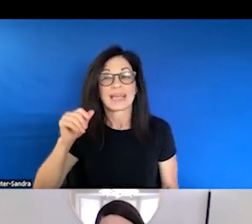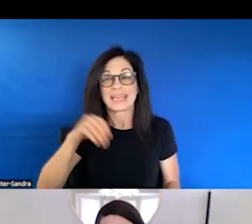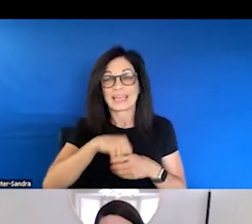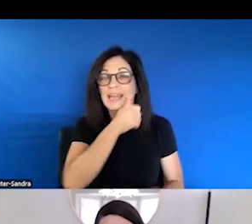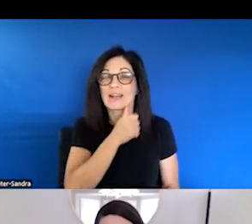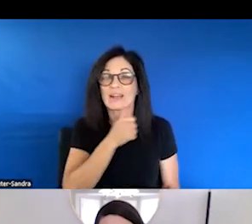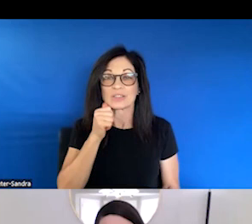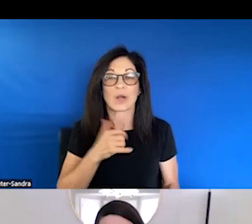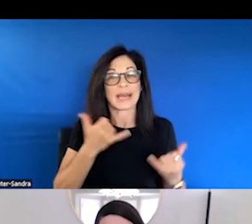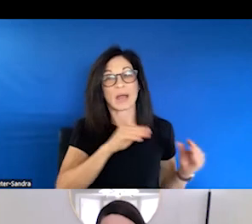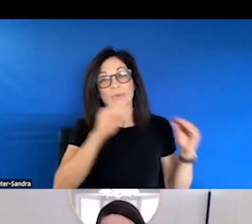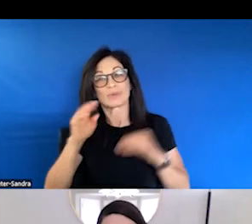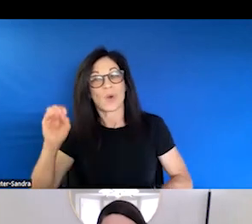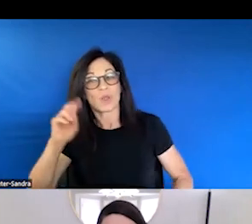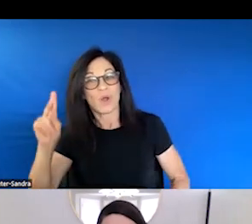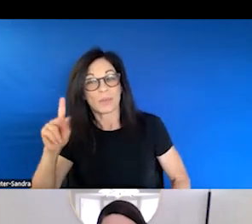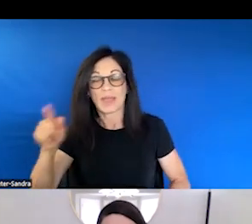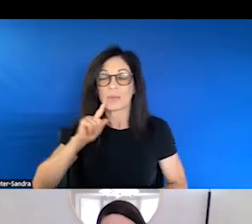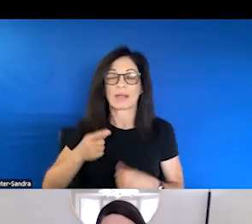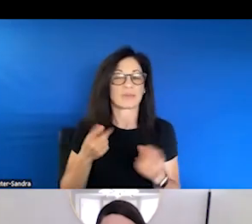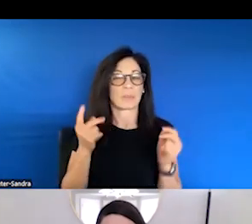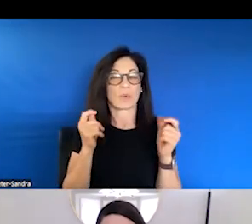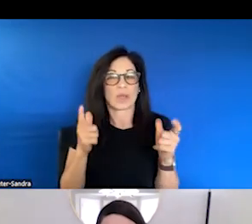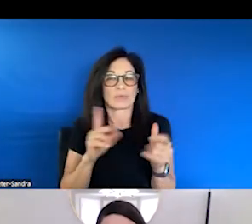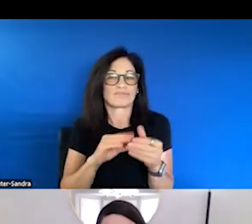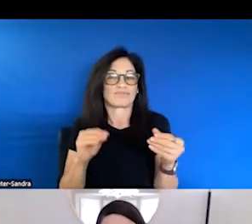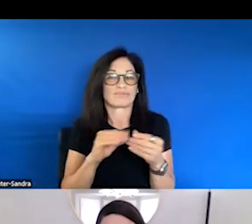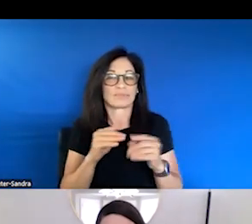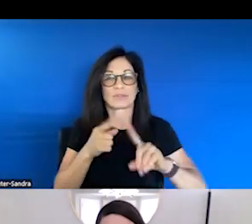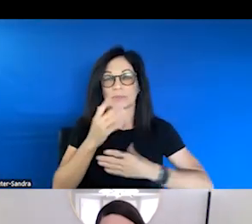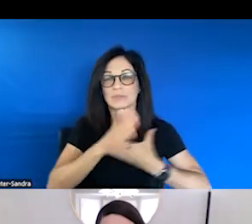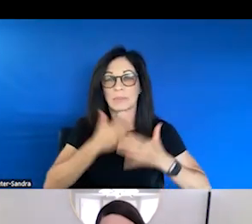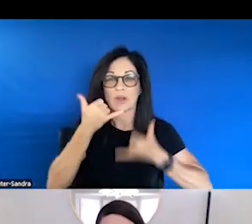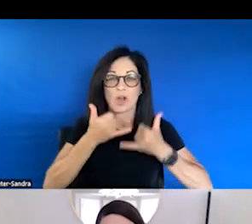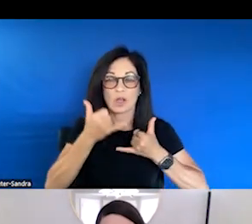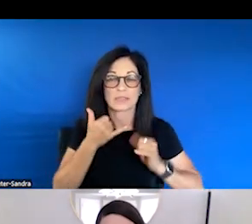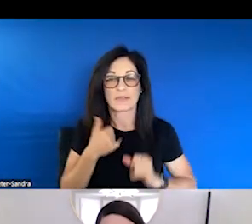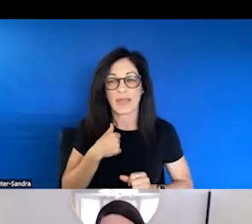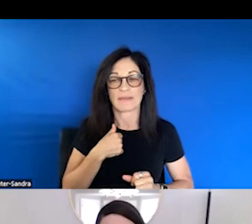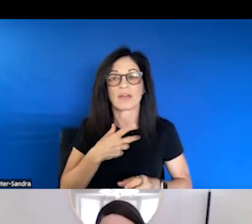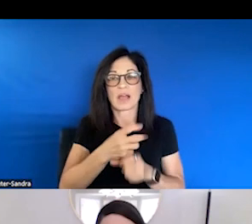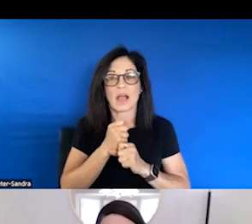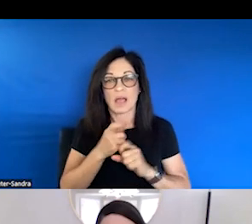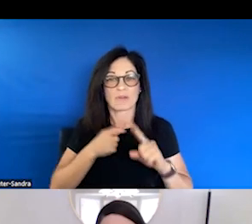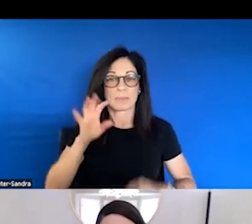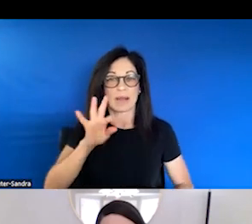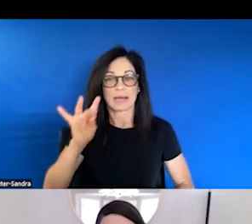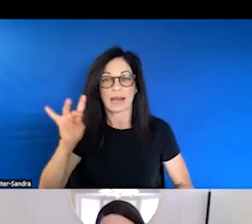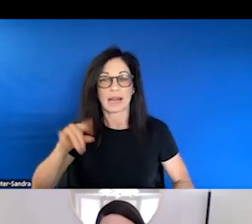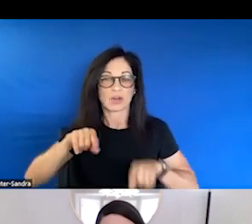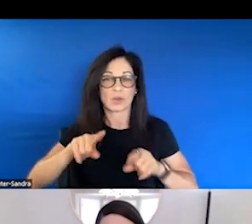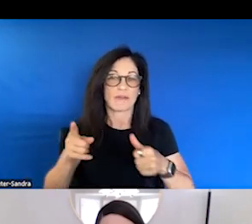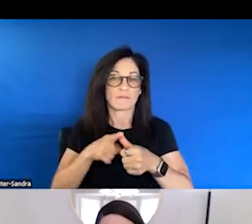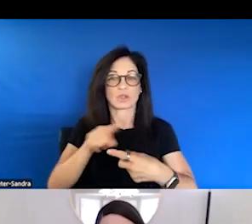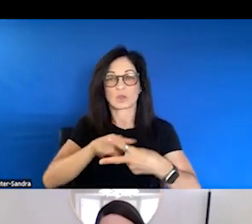Oklahoma. And they're going to actually share some quick anecdotes from some of the calls they've gotten from 988 during those first 2 weeks.